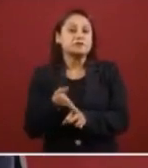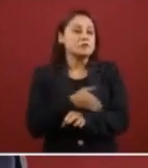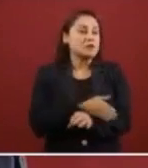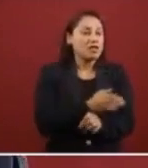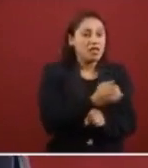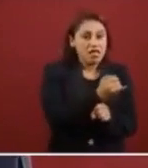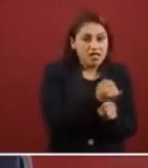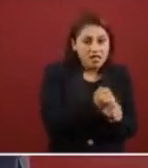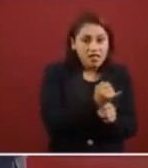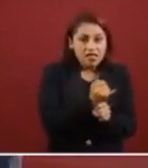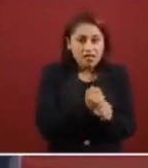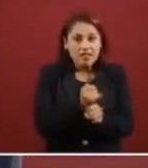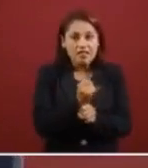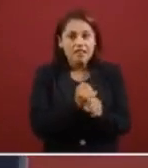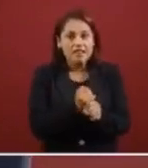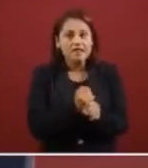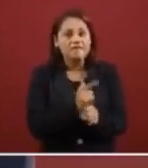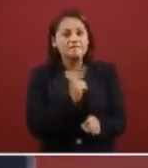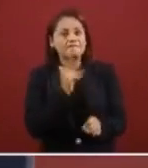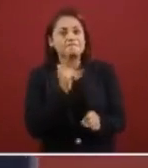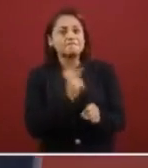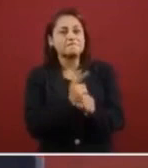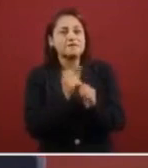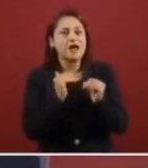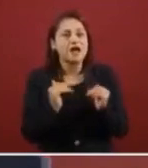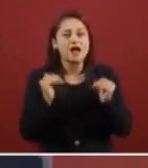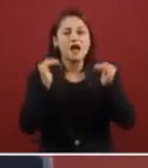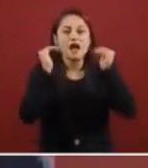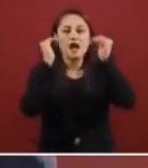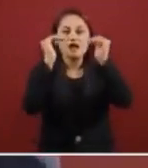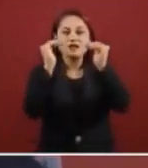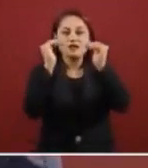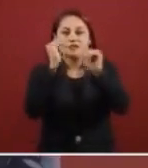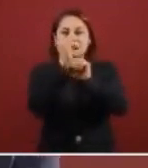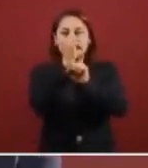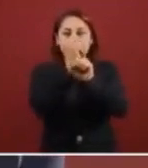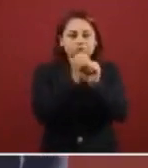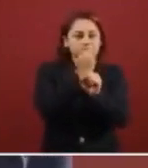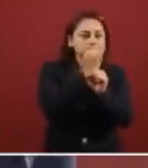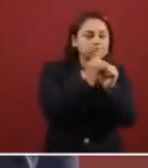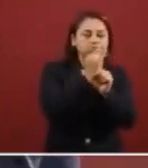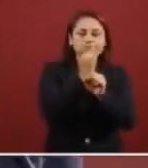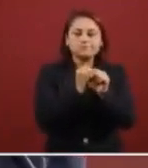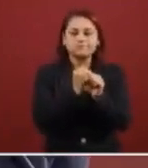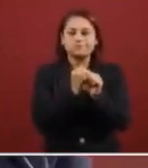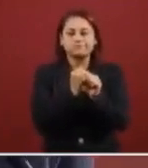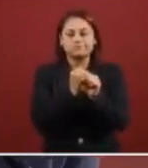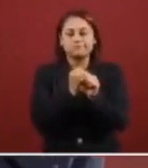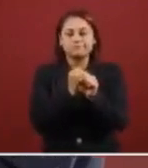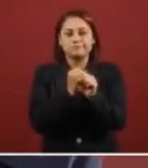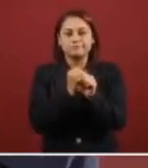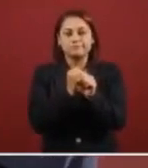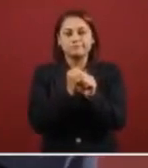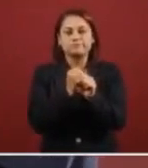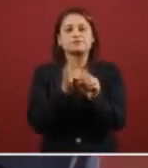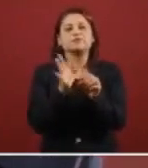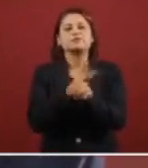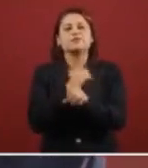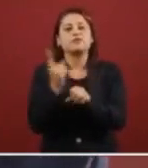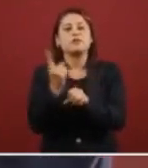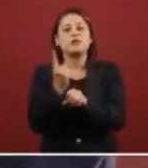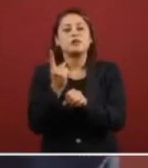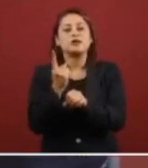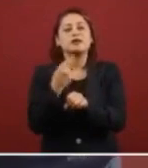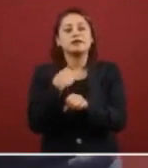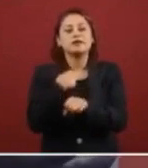examine the very top in order to finish with a simulation that they had,